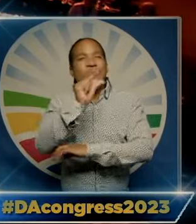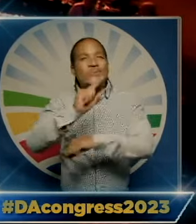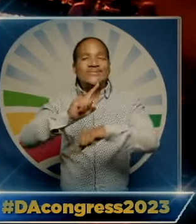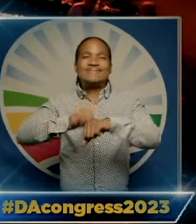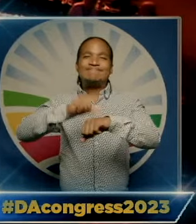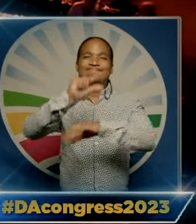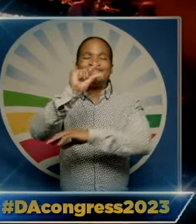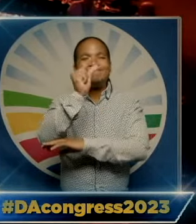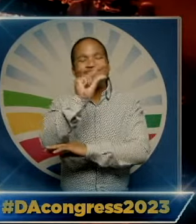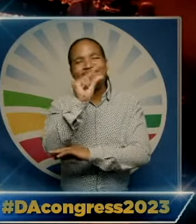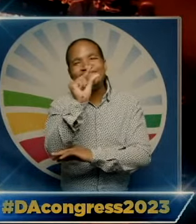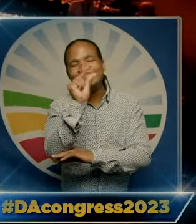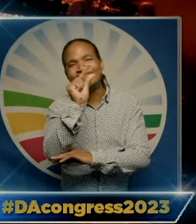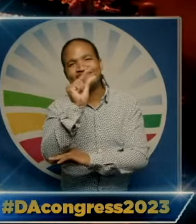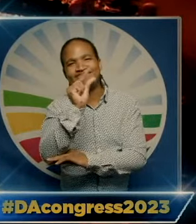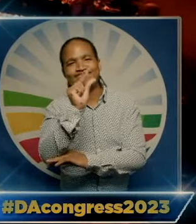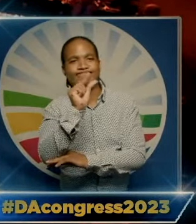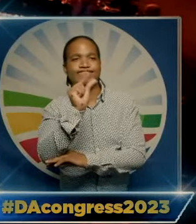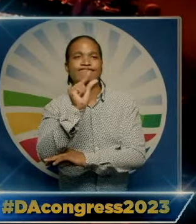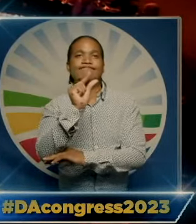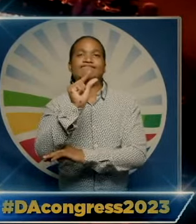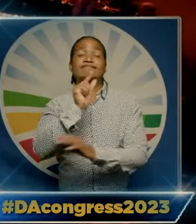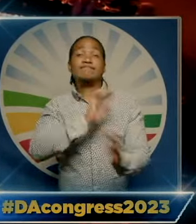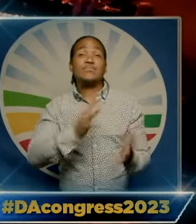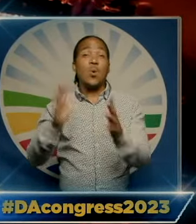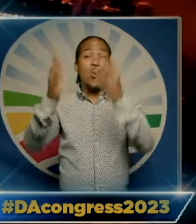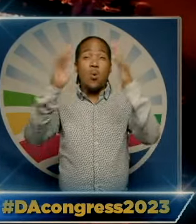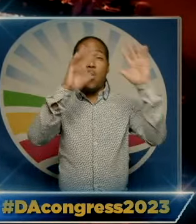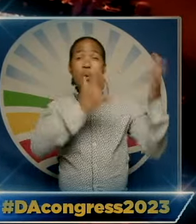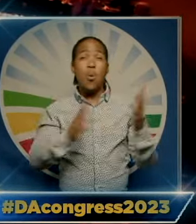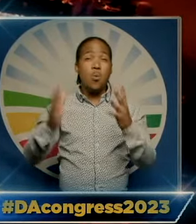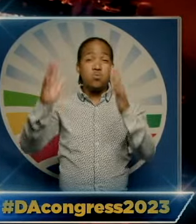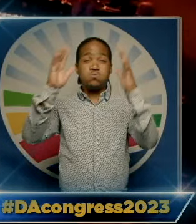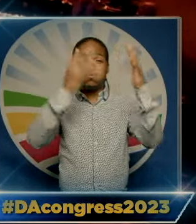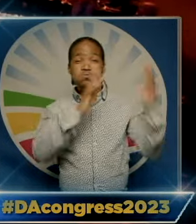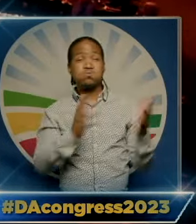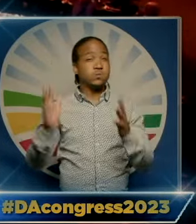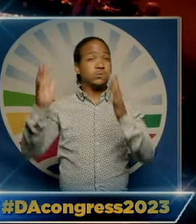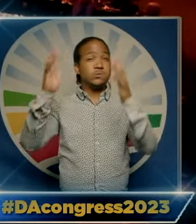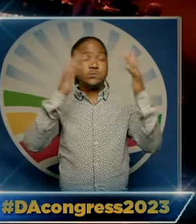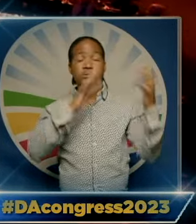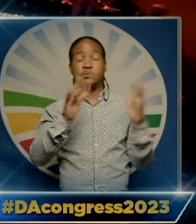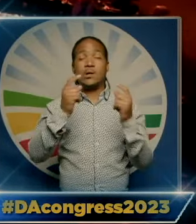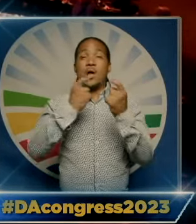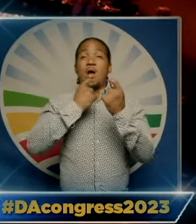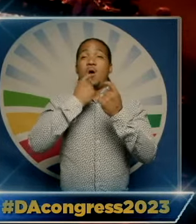Sakusele kancane.